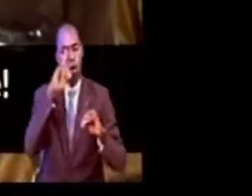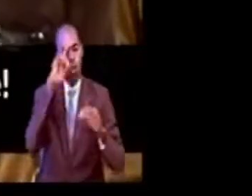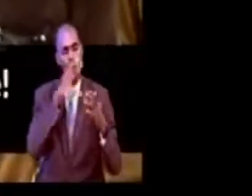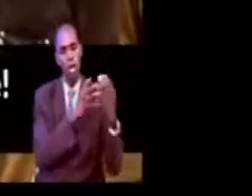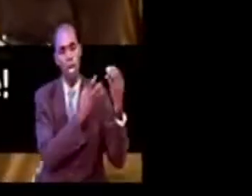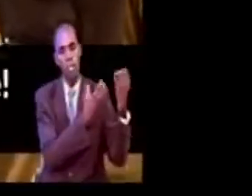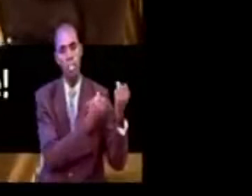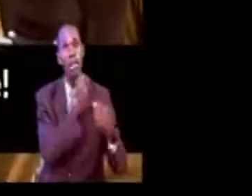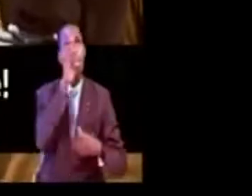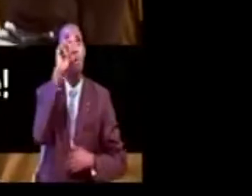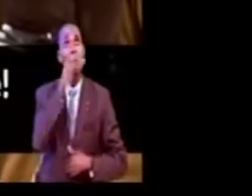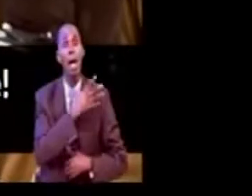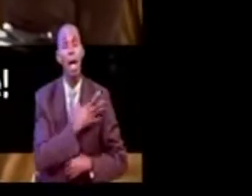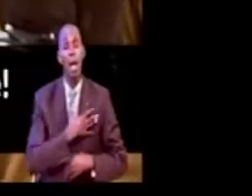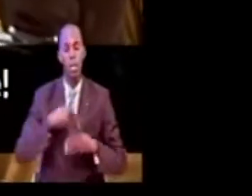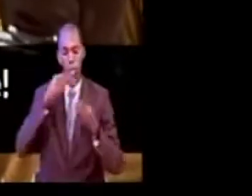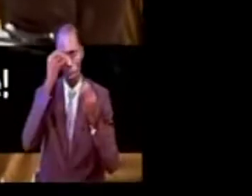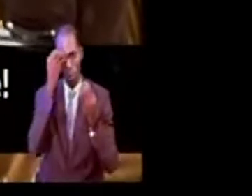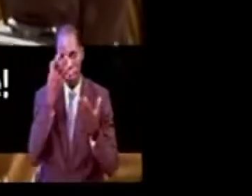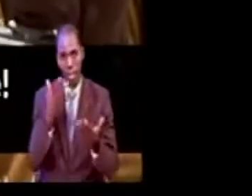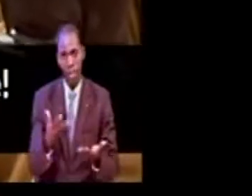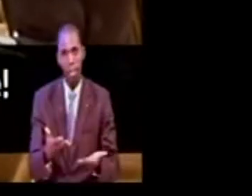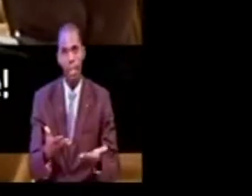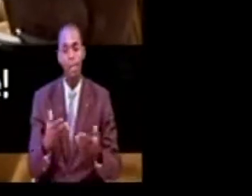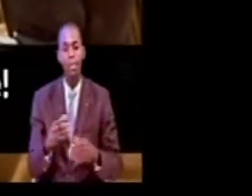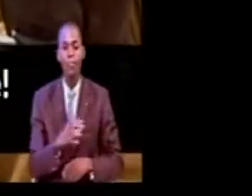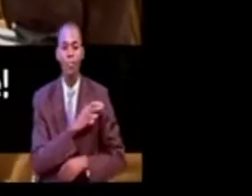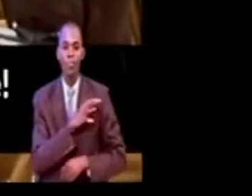oh blessing him your